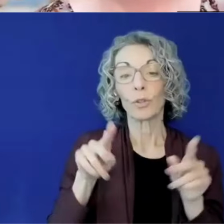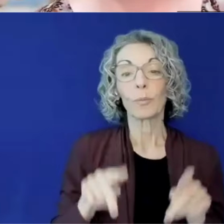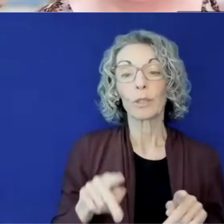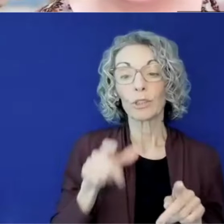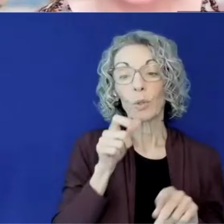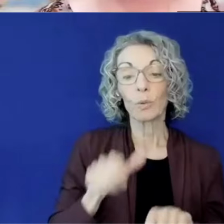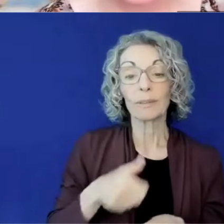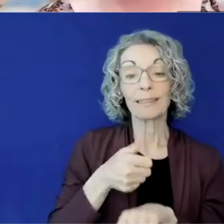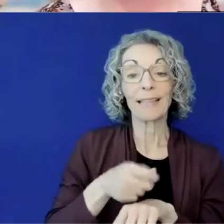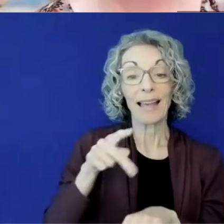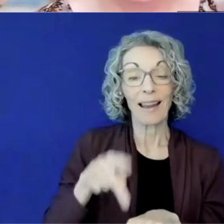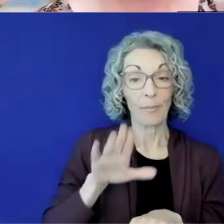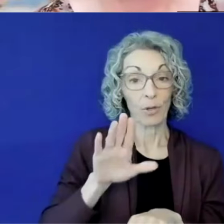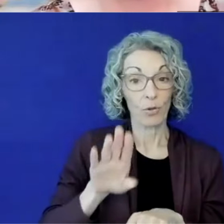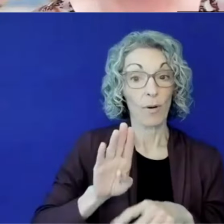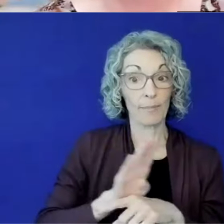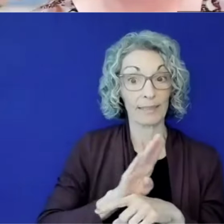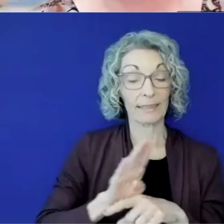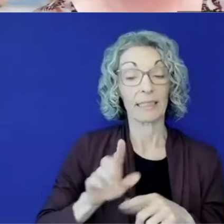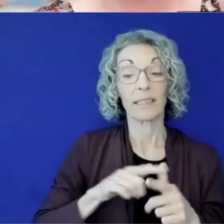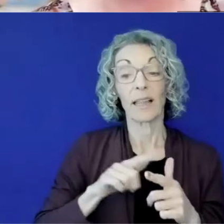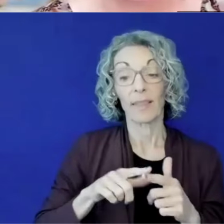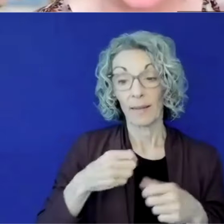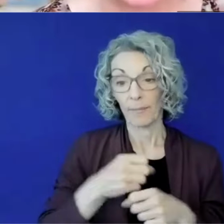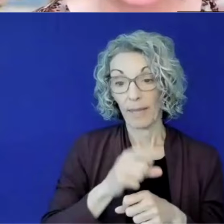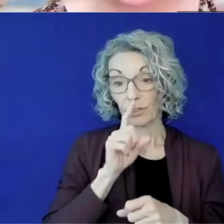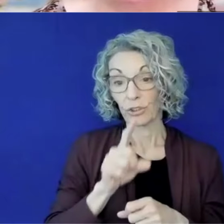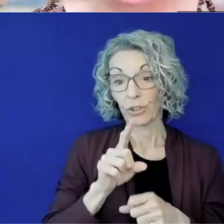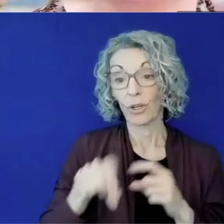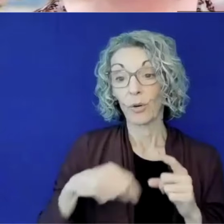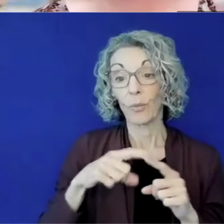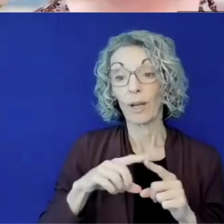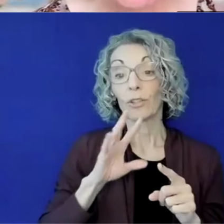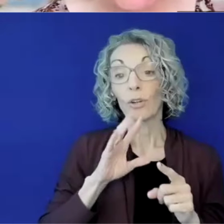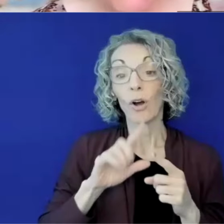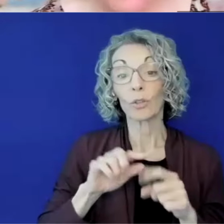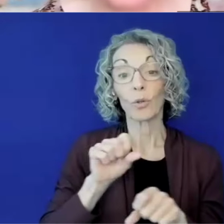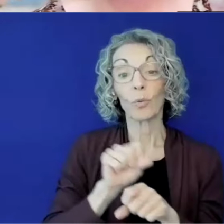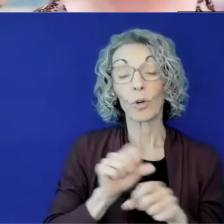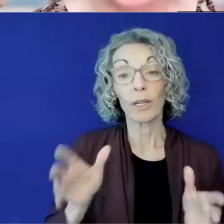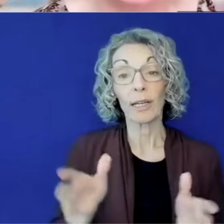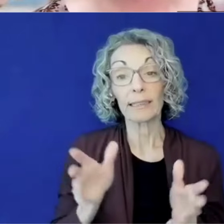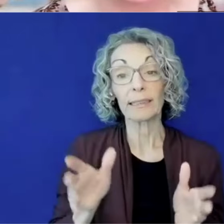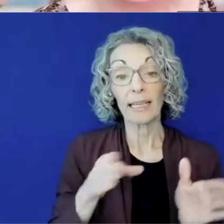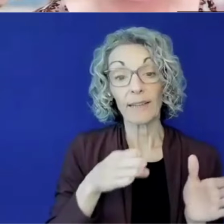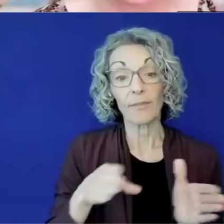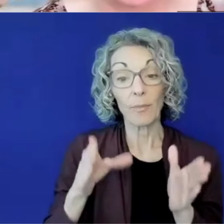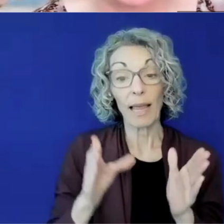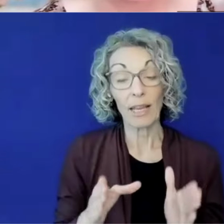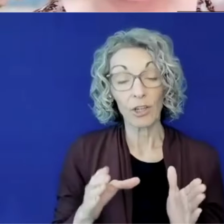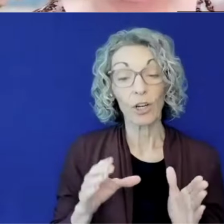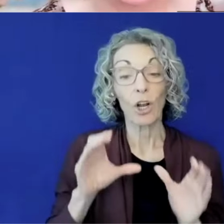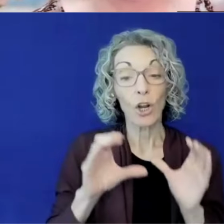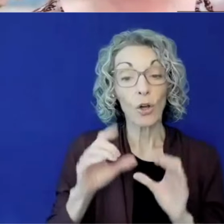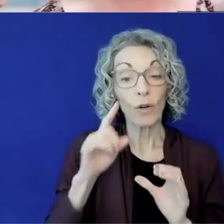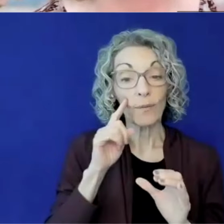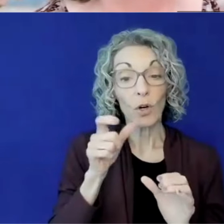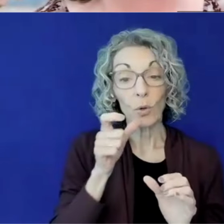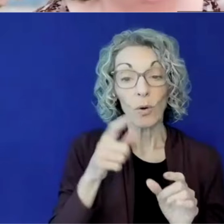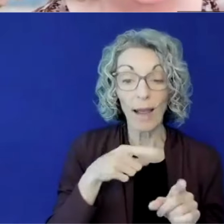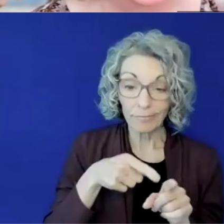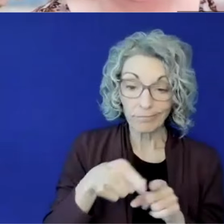your entity because yes, and then make sure when you talk to a work incentive planner, you look for ones who've had specialized training and